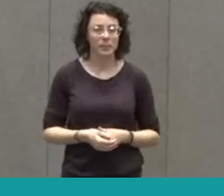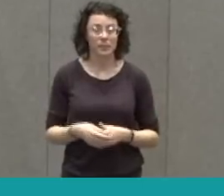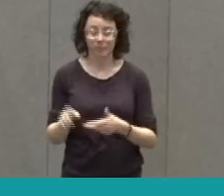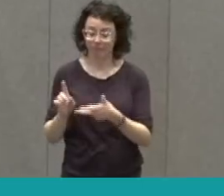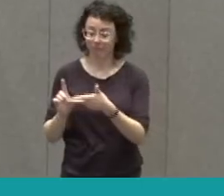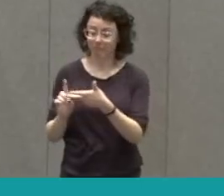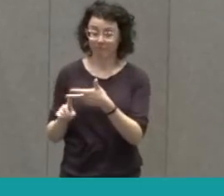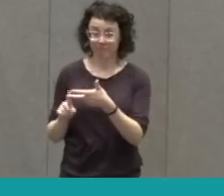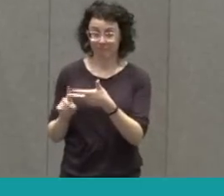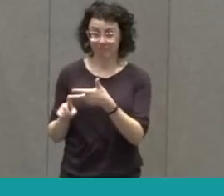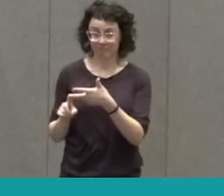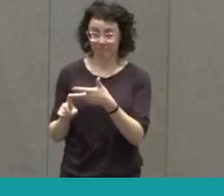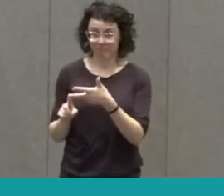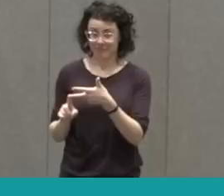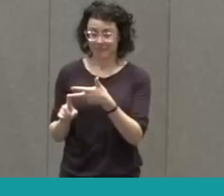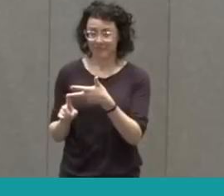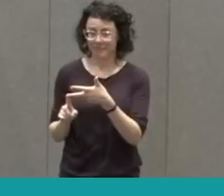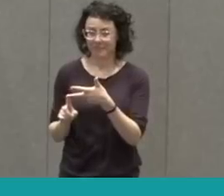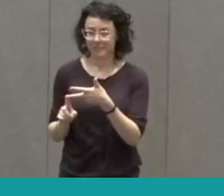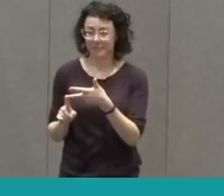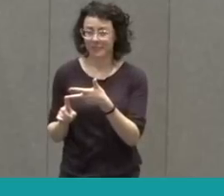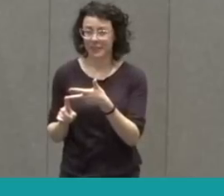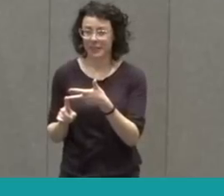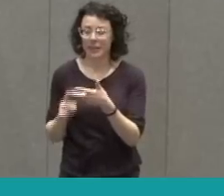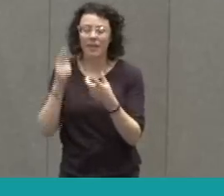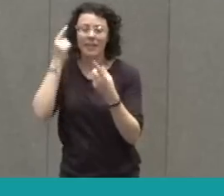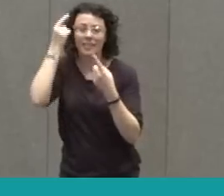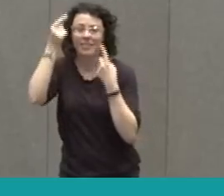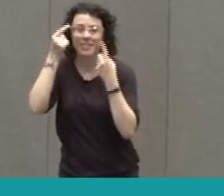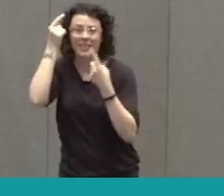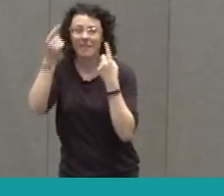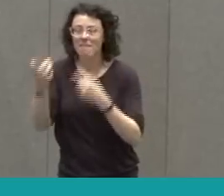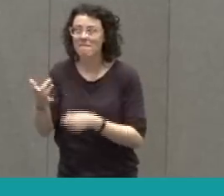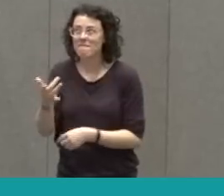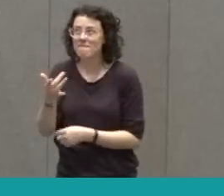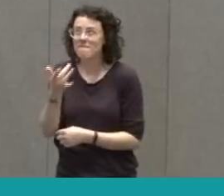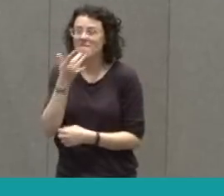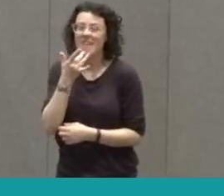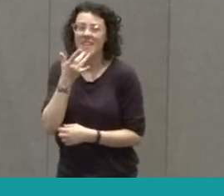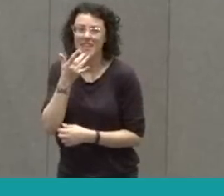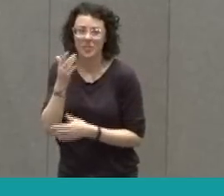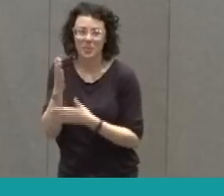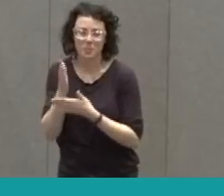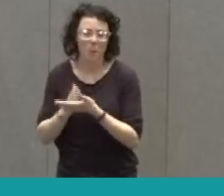And then I had asked for you to think of your favorite part.